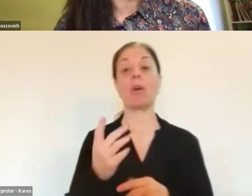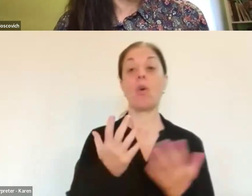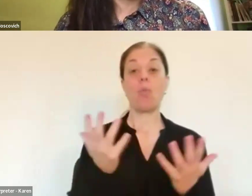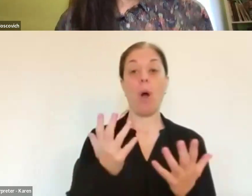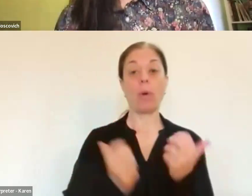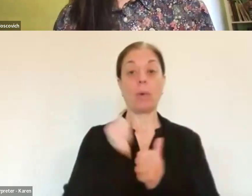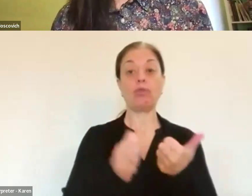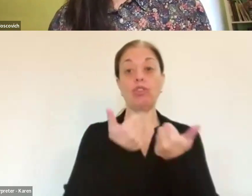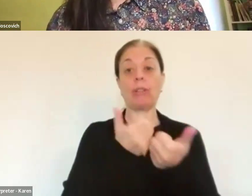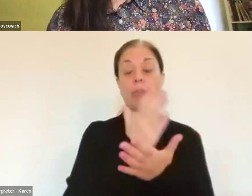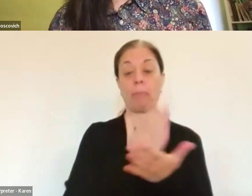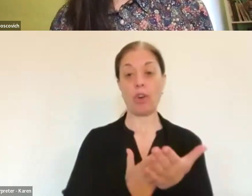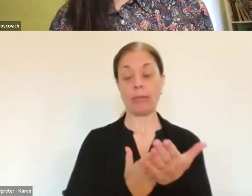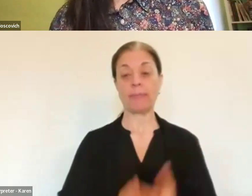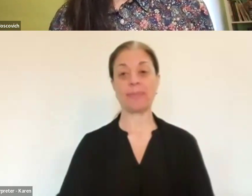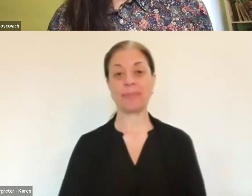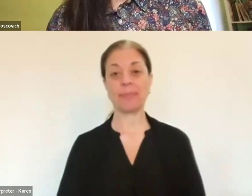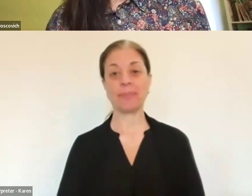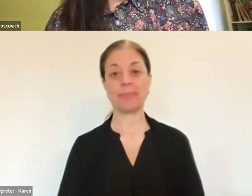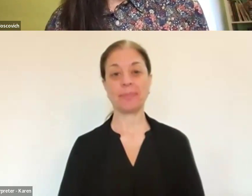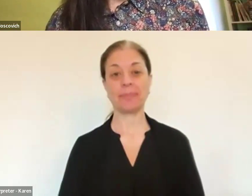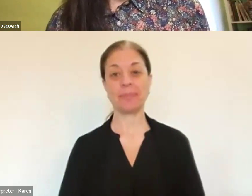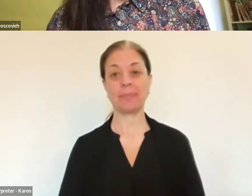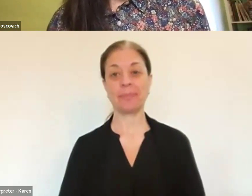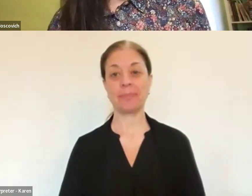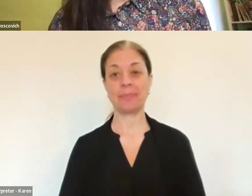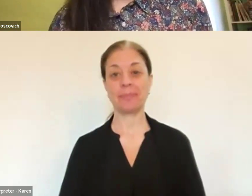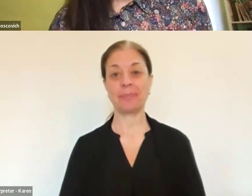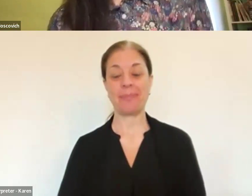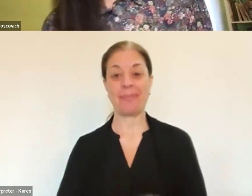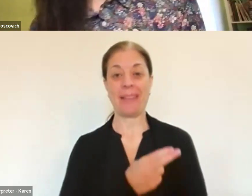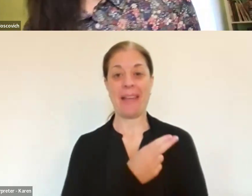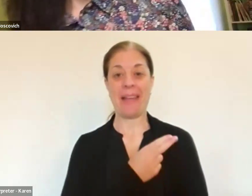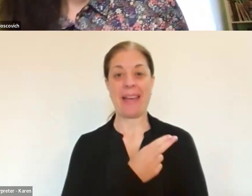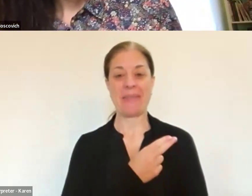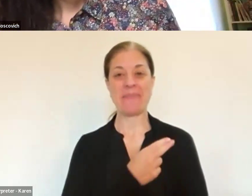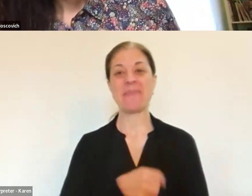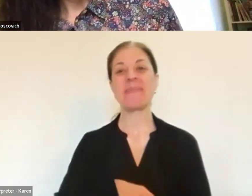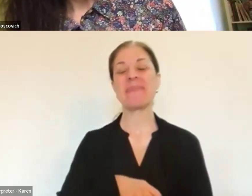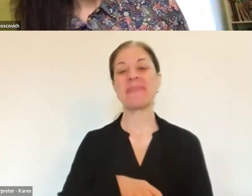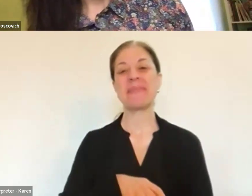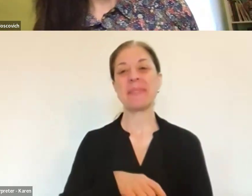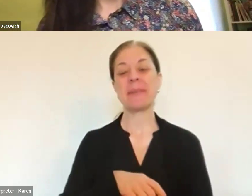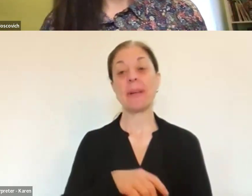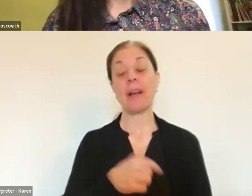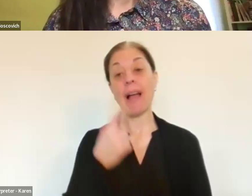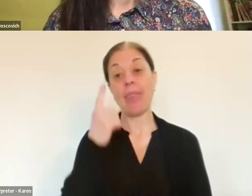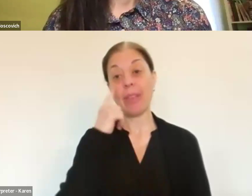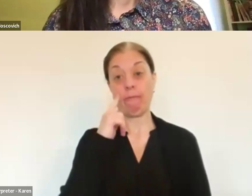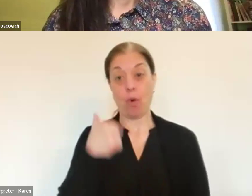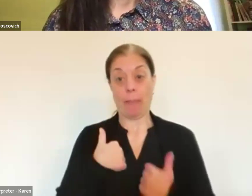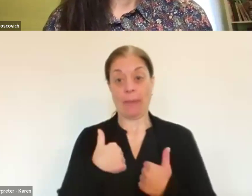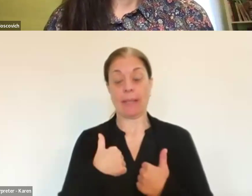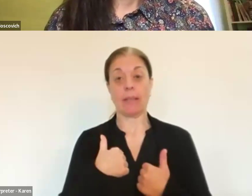the most challenging part? Yeah. Hena, do you want to start? Sure. I think for